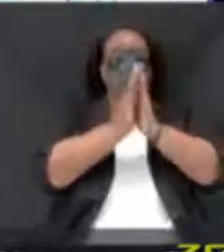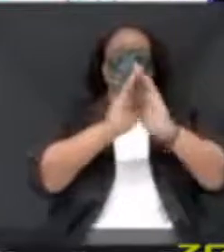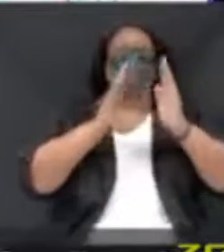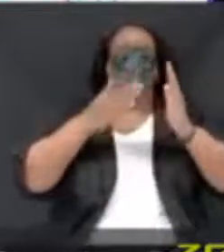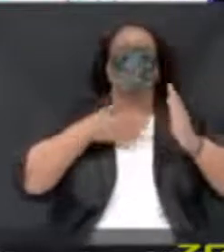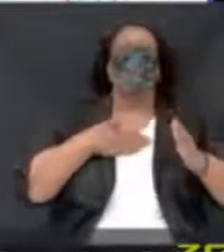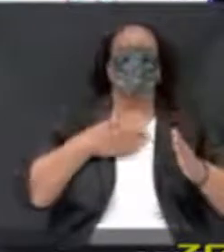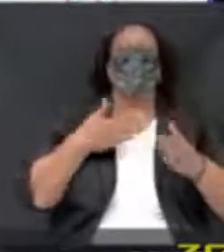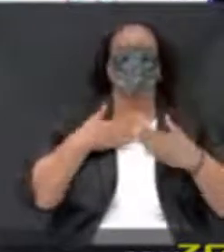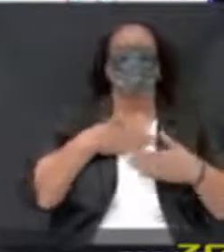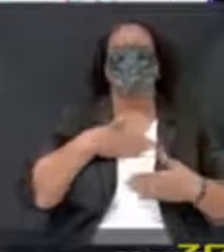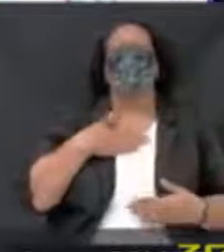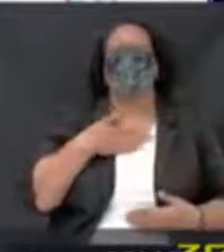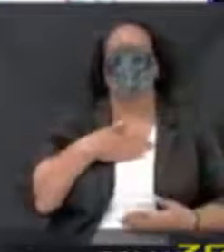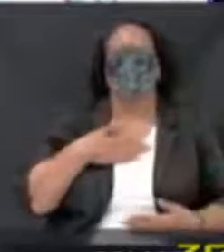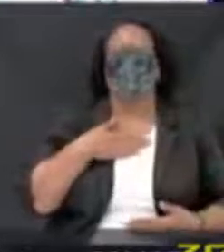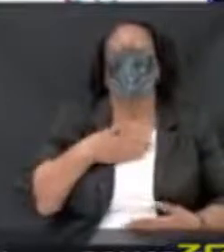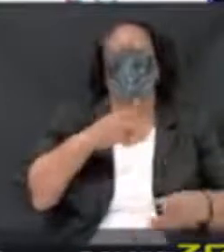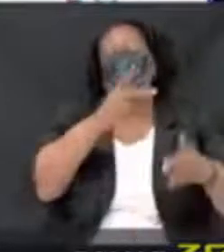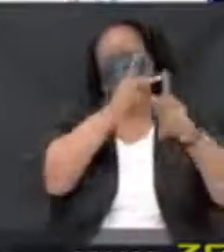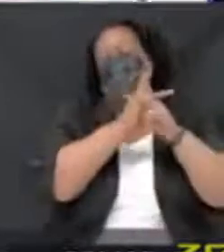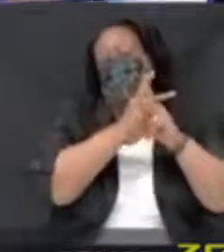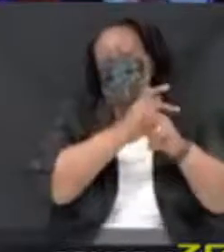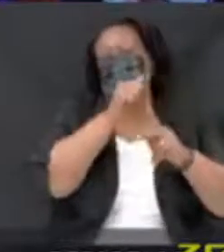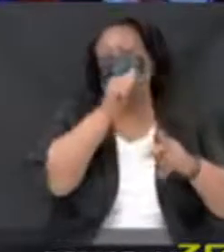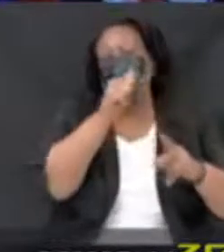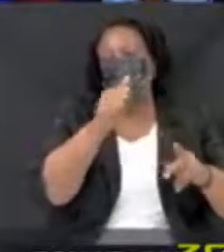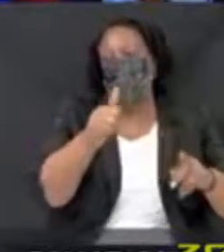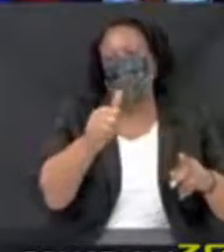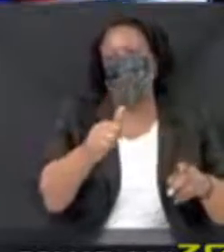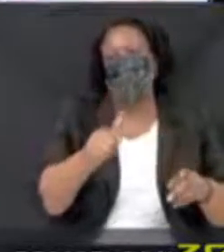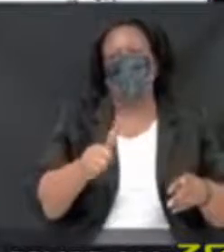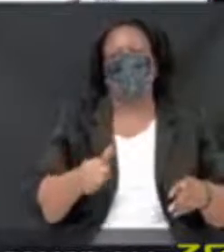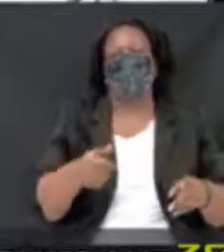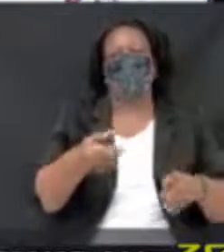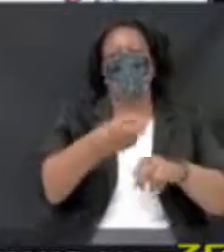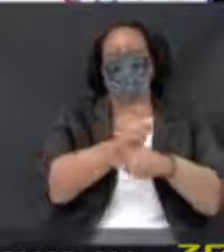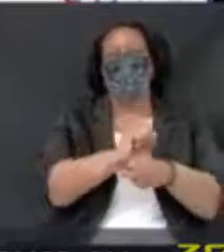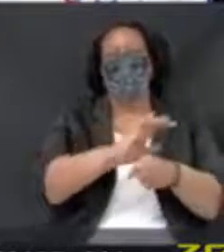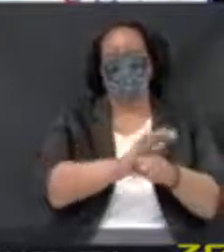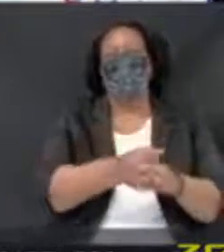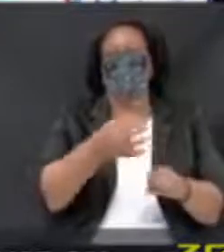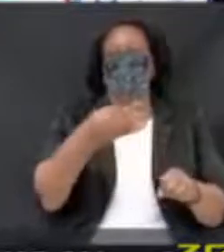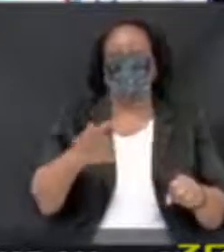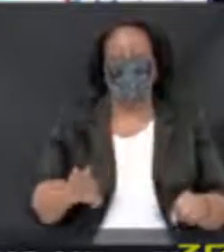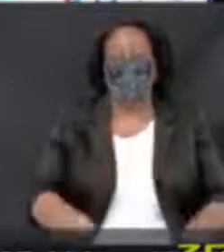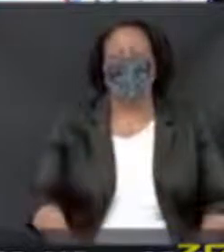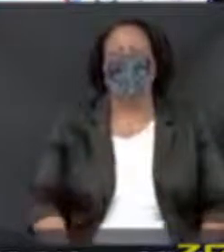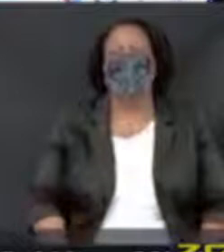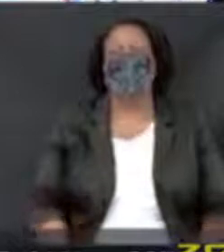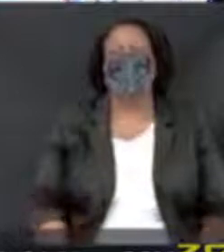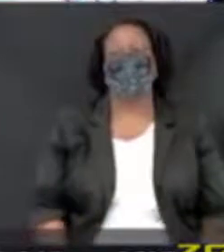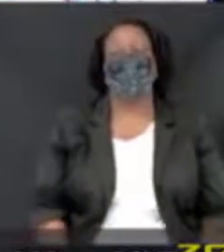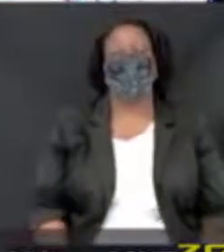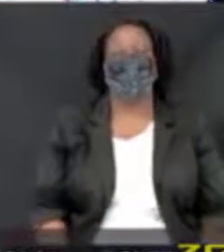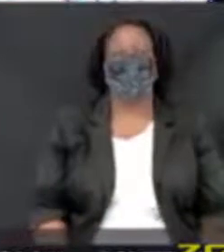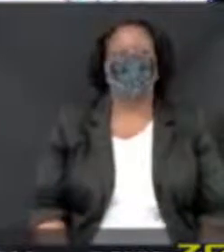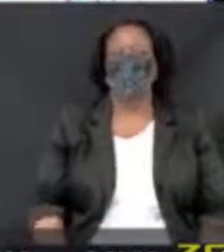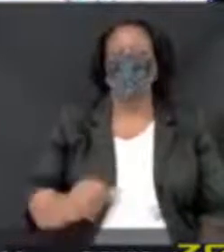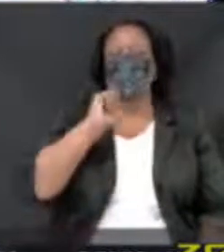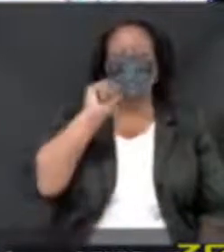the COVID-19 virus. And he hasn't always spoken about